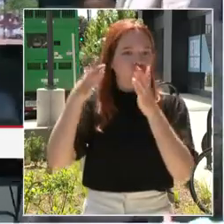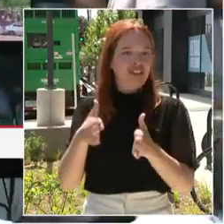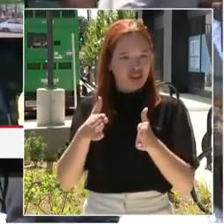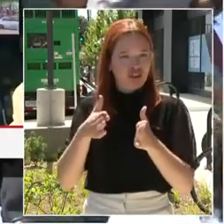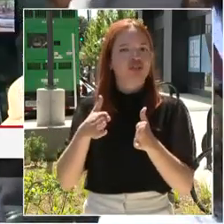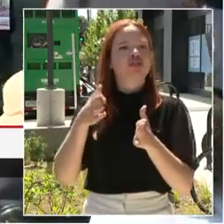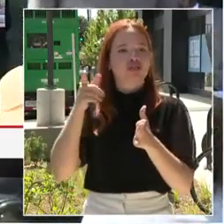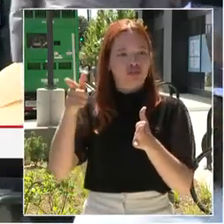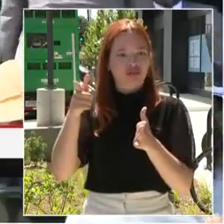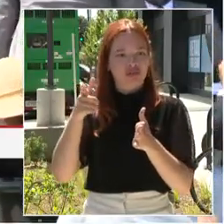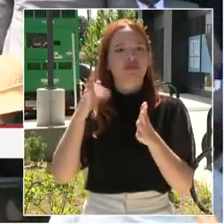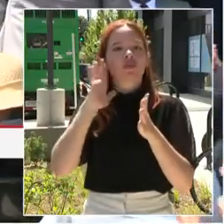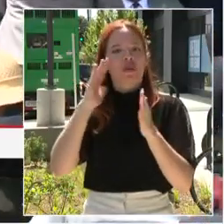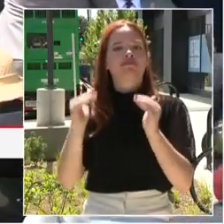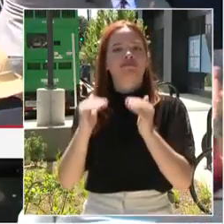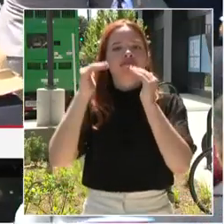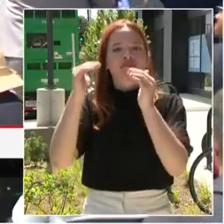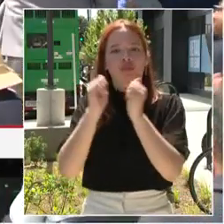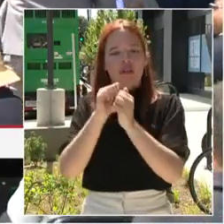relations and services.